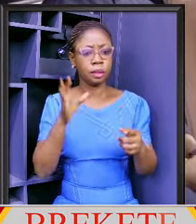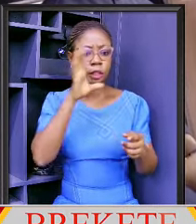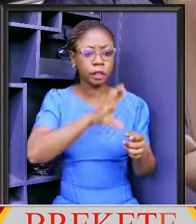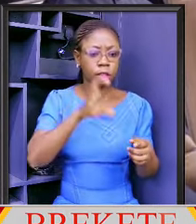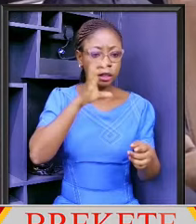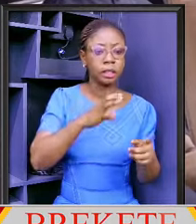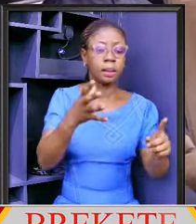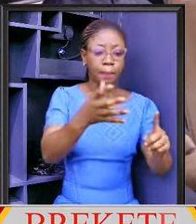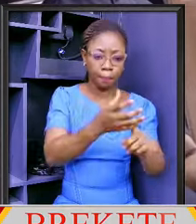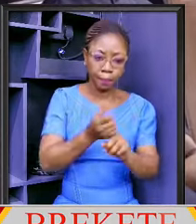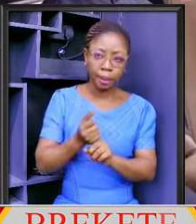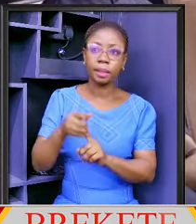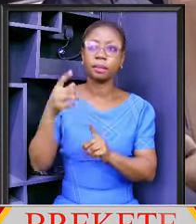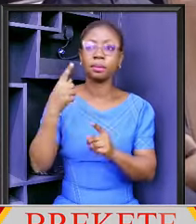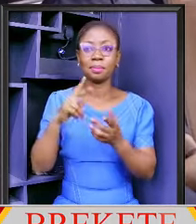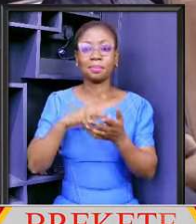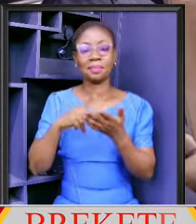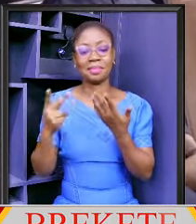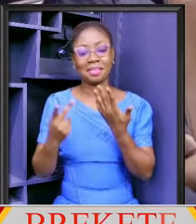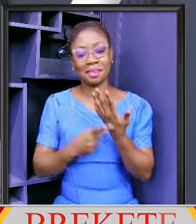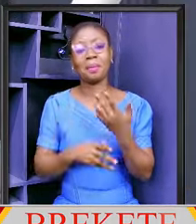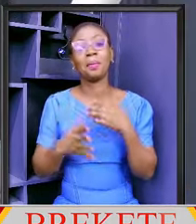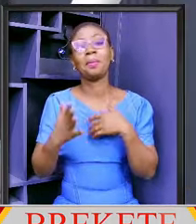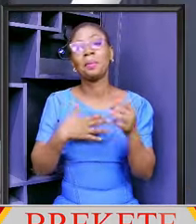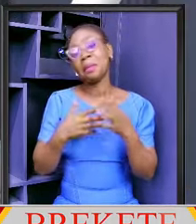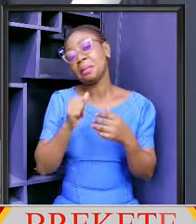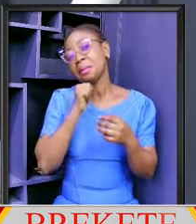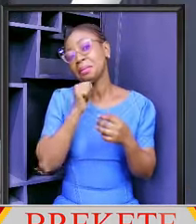know they're funny, this one fit cheer you up.